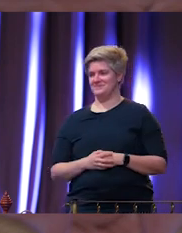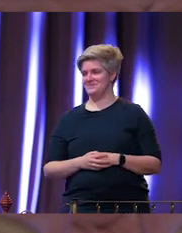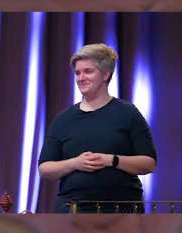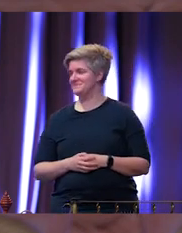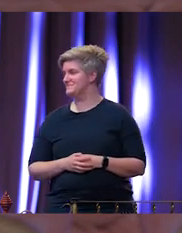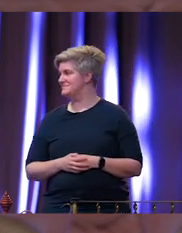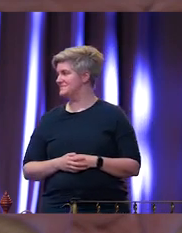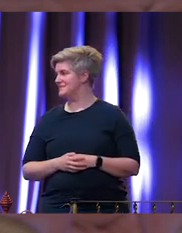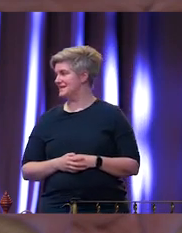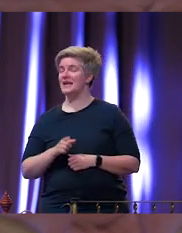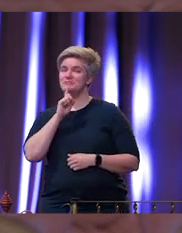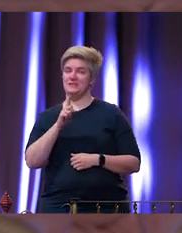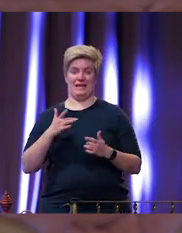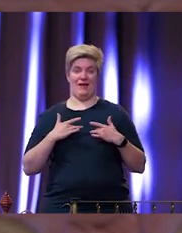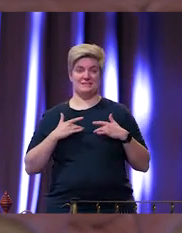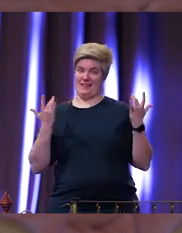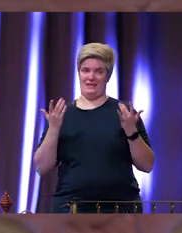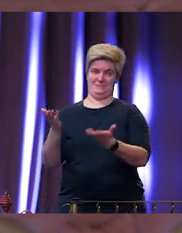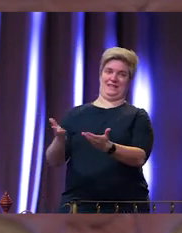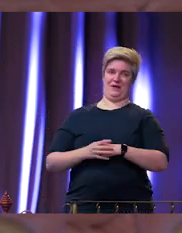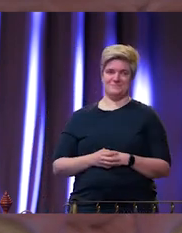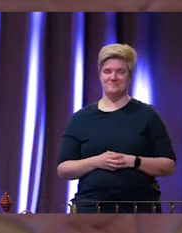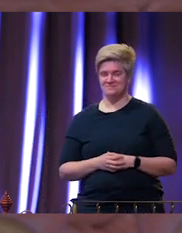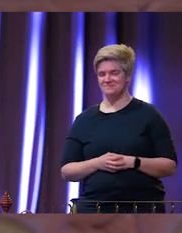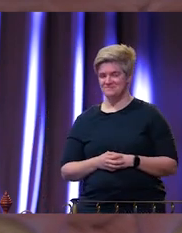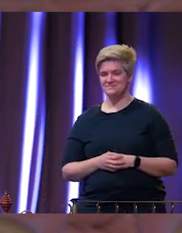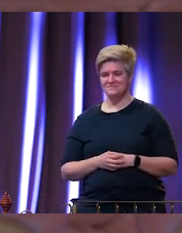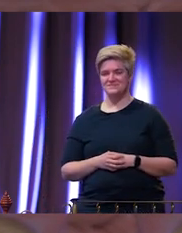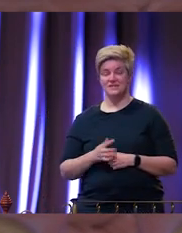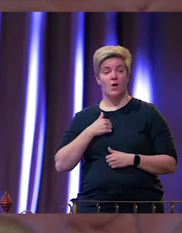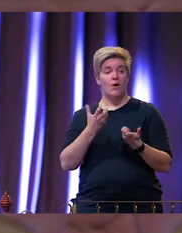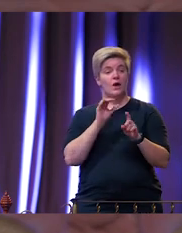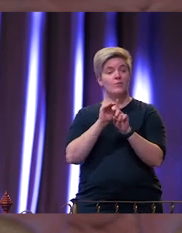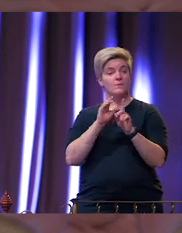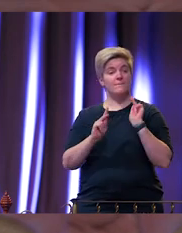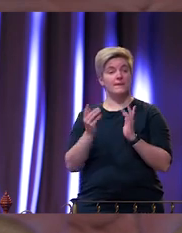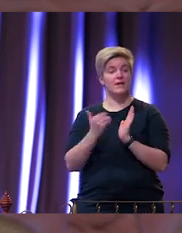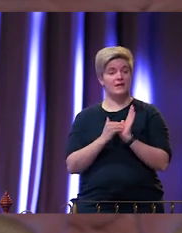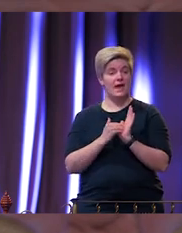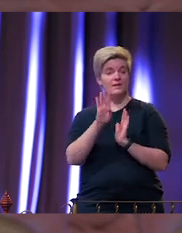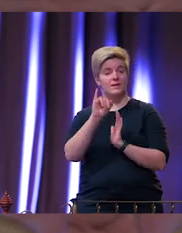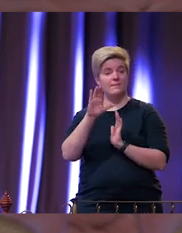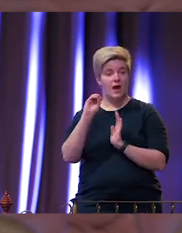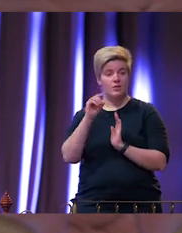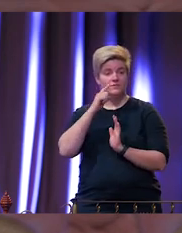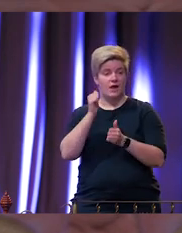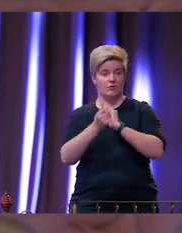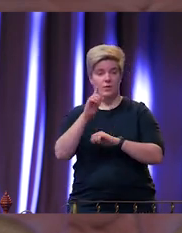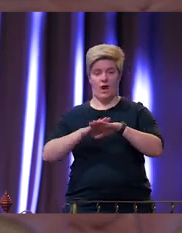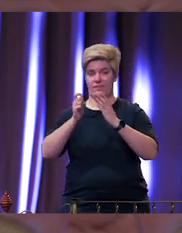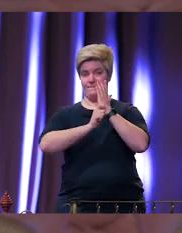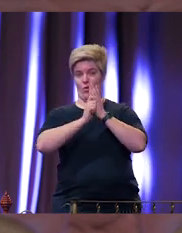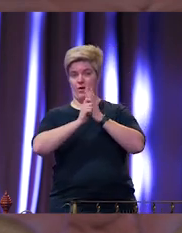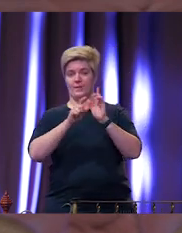And was delighted to be there, too. So just want to remind folks again that the bios for everybody are on this program, and also on the